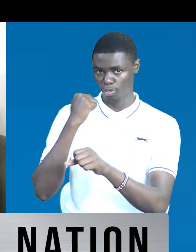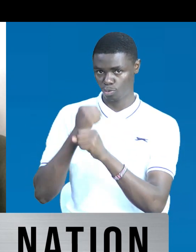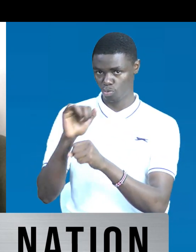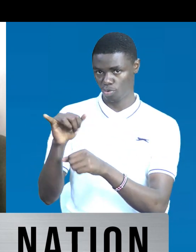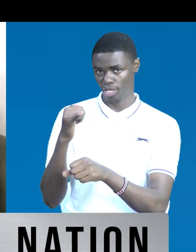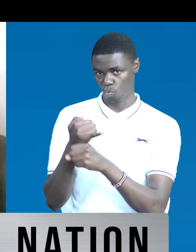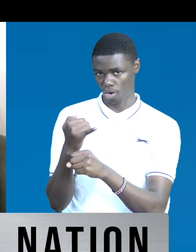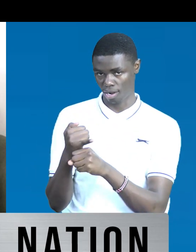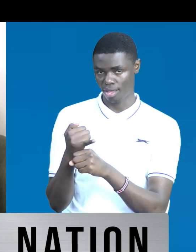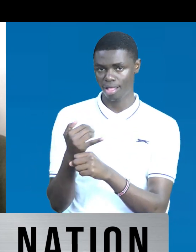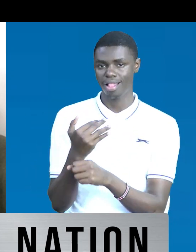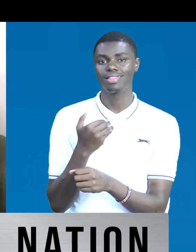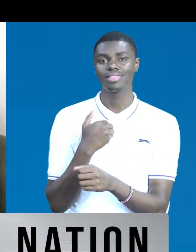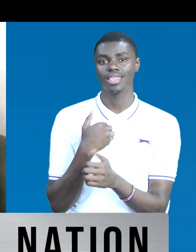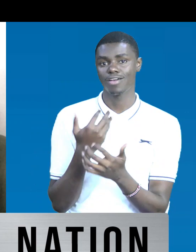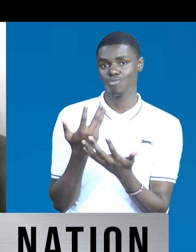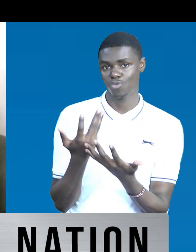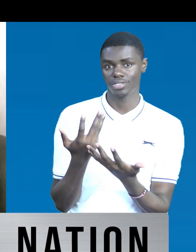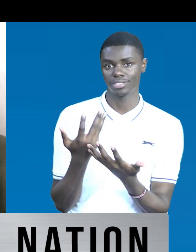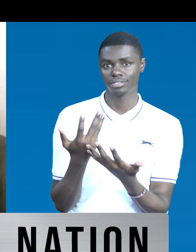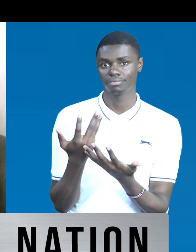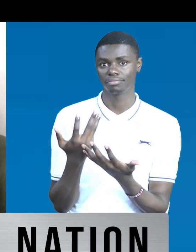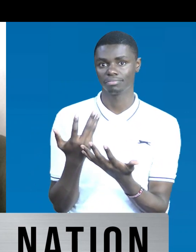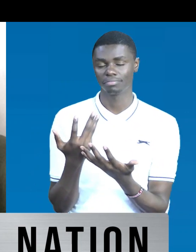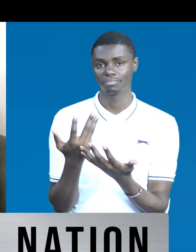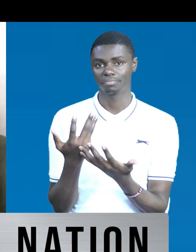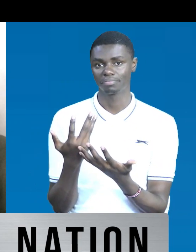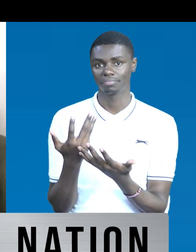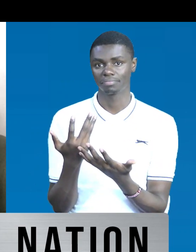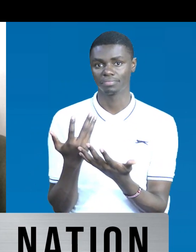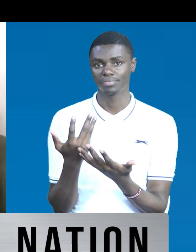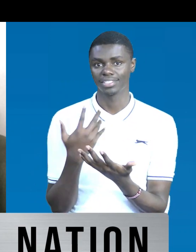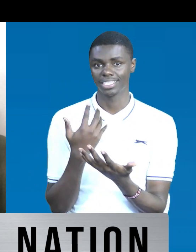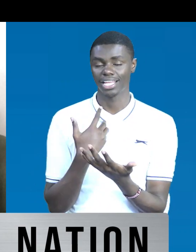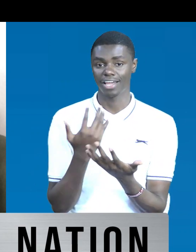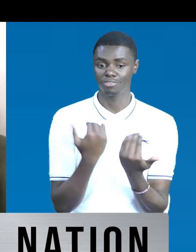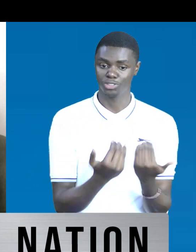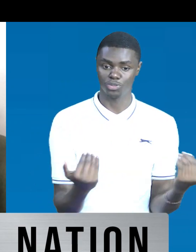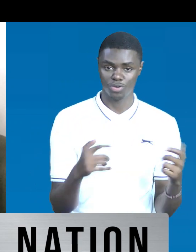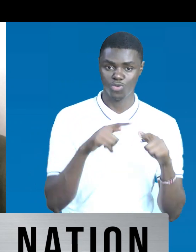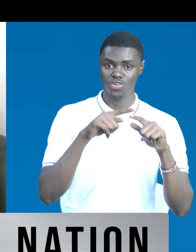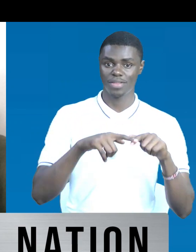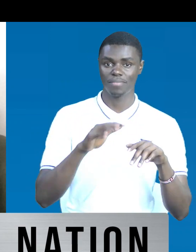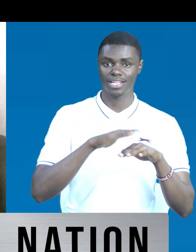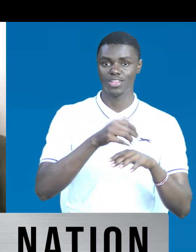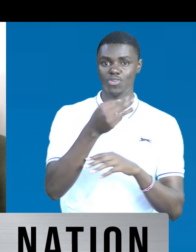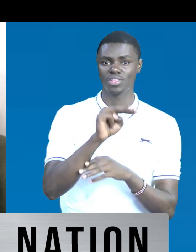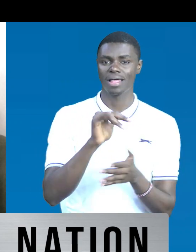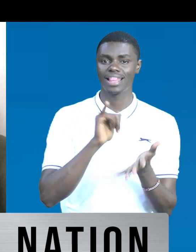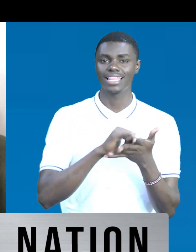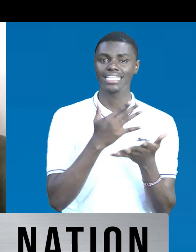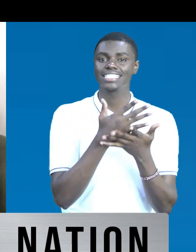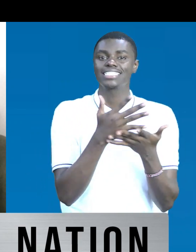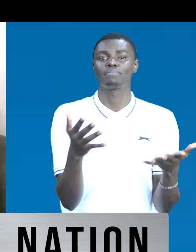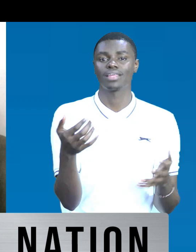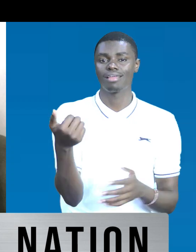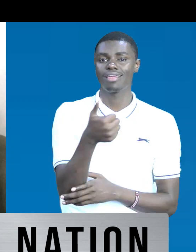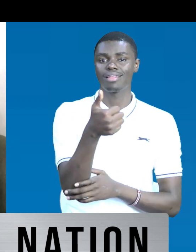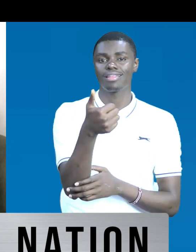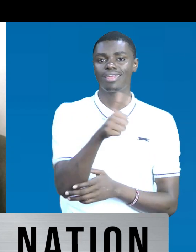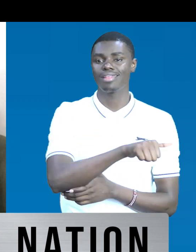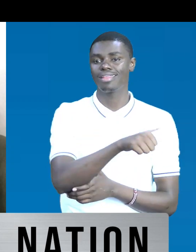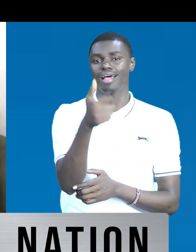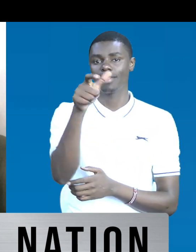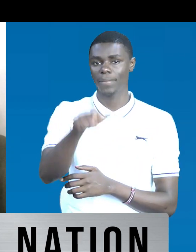work, they have kinsmen, that depend on them, and death is not something that any other